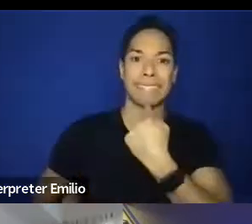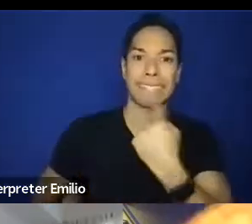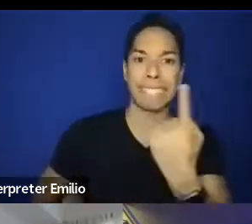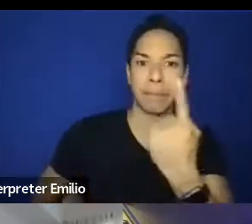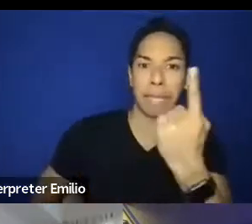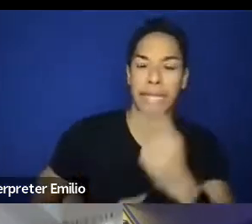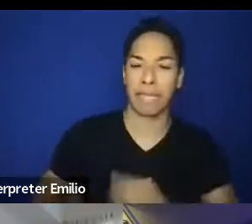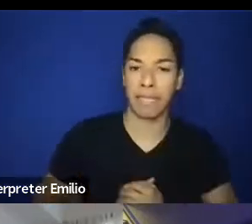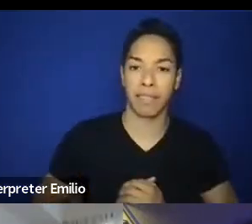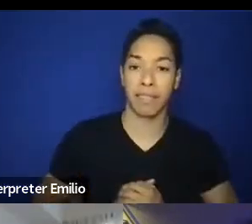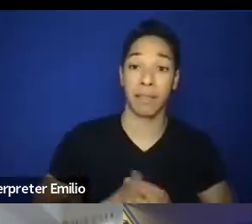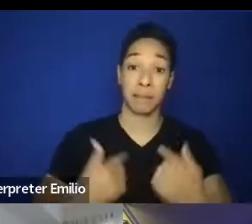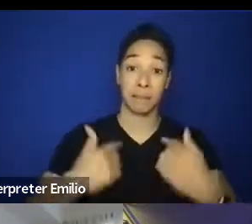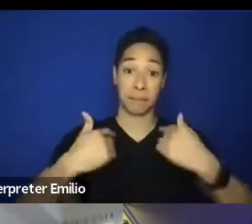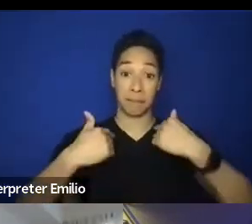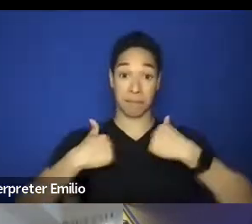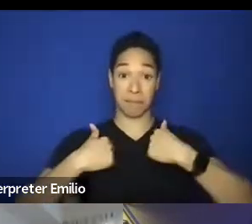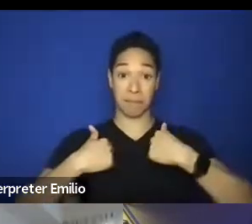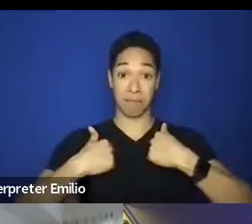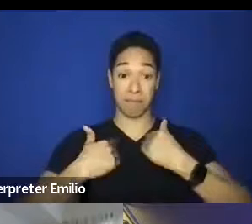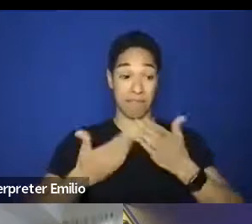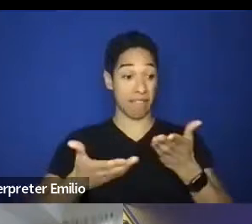me being in the room,